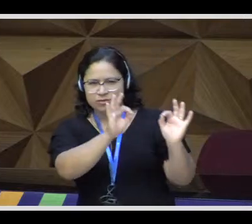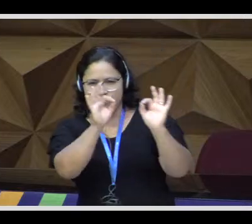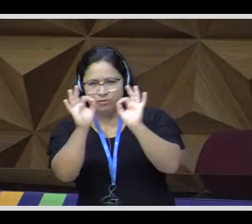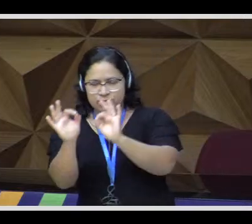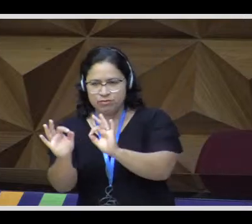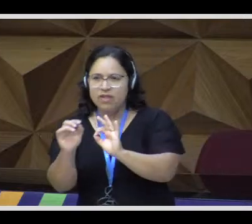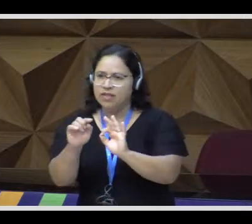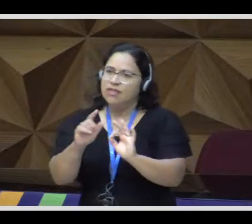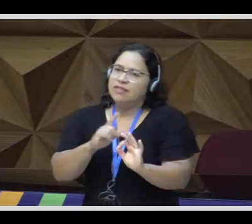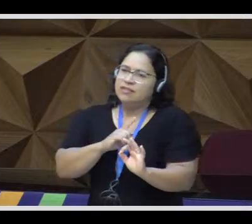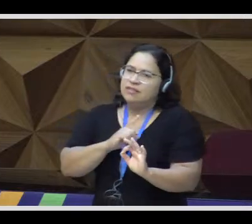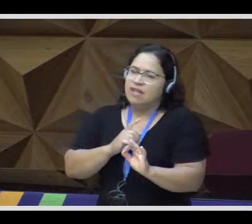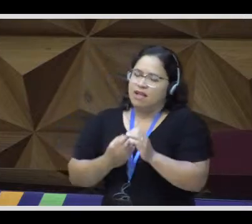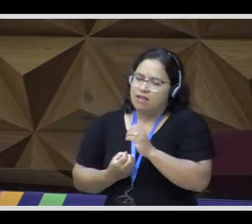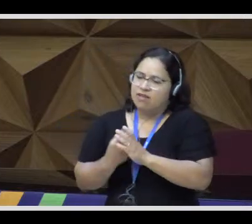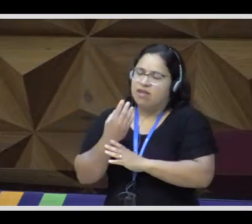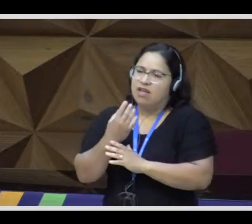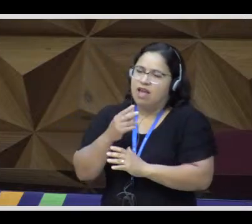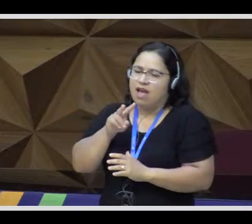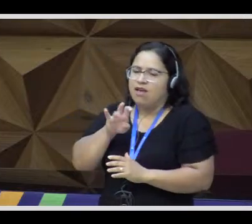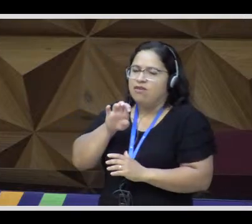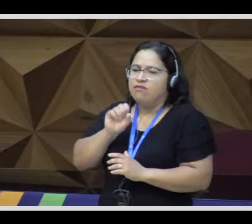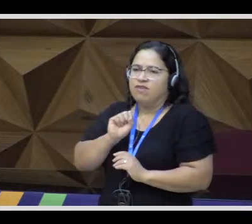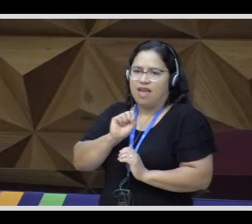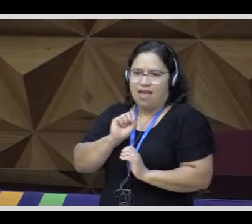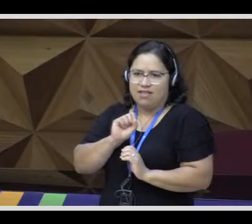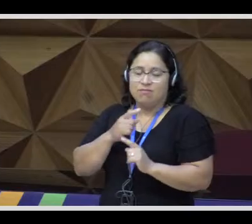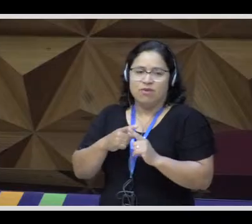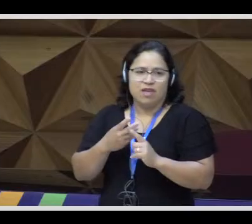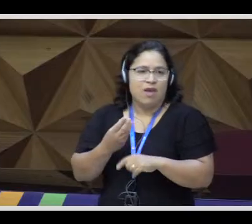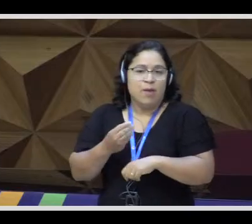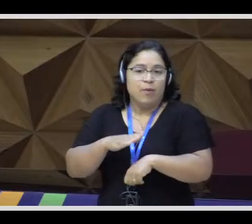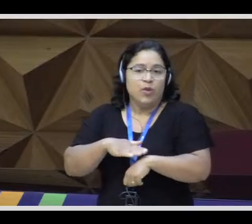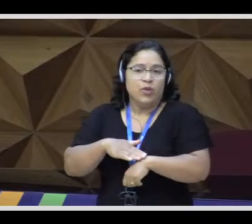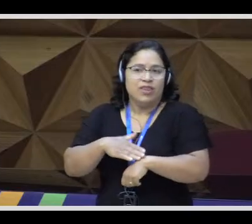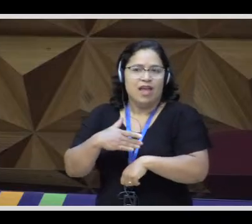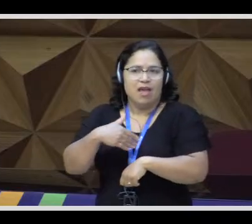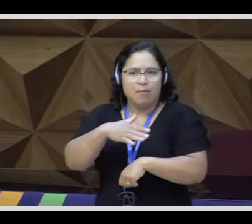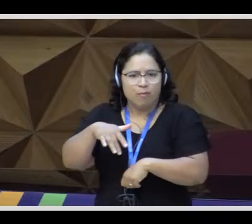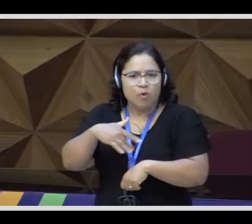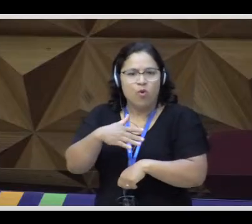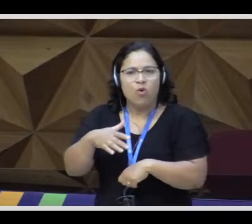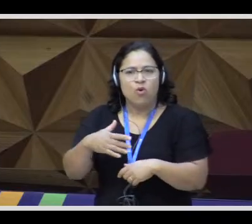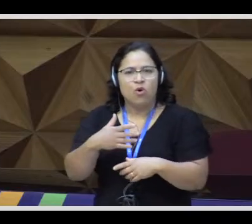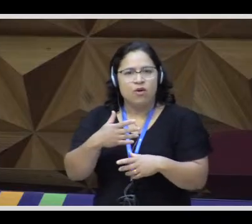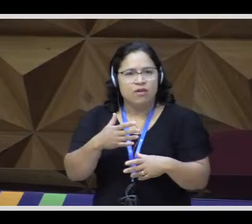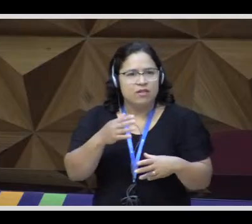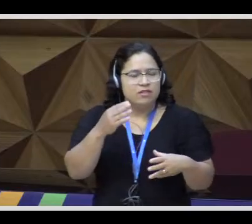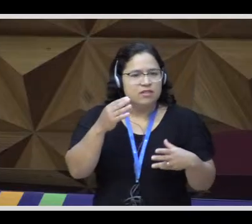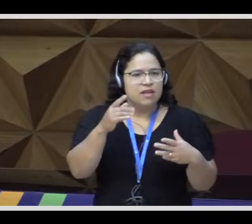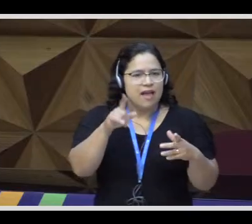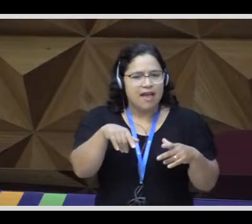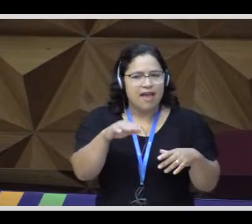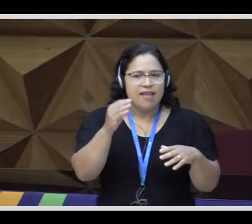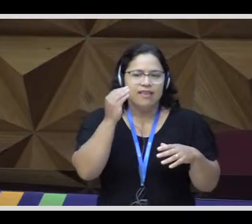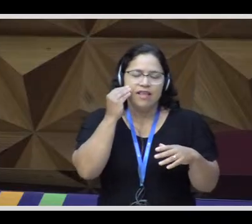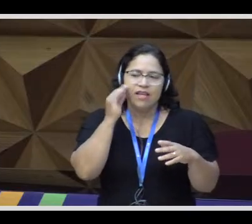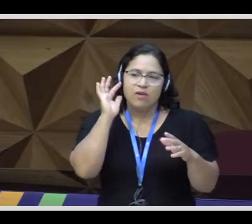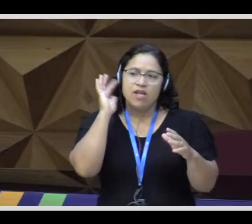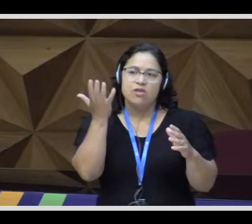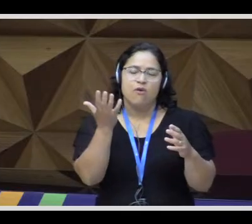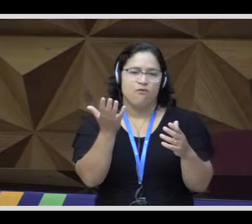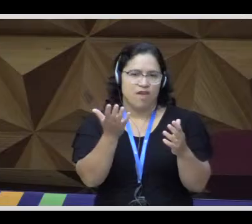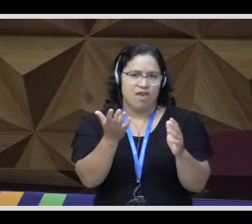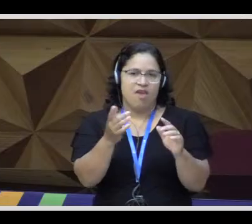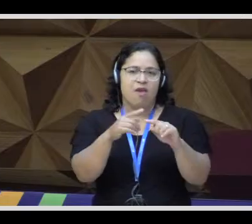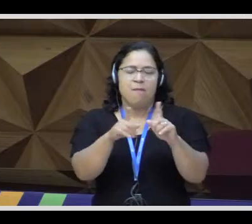going on. So you spend a lot of time solving crises that are not crises, right, anymore. So the